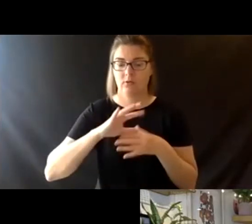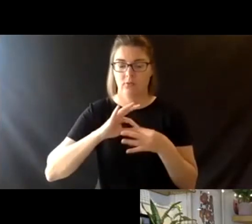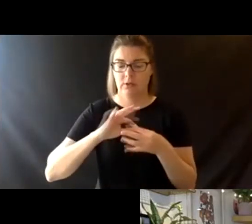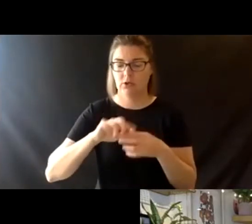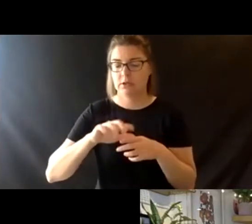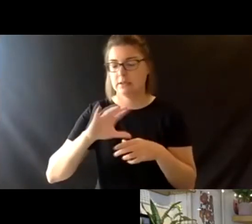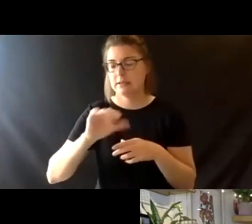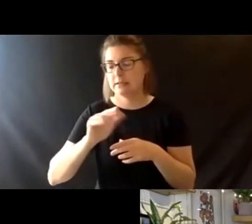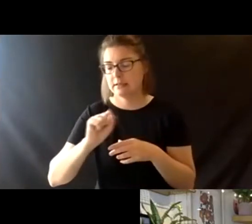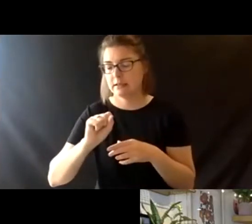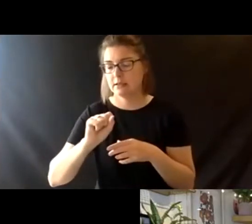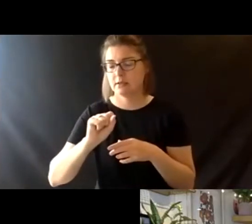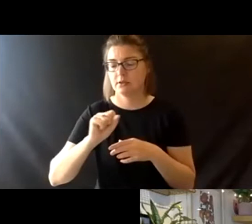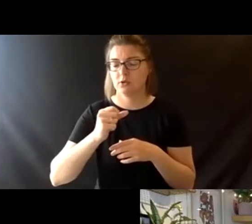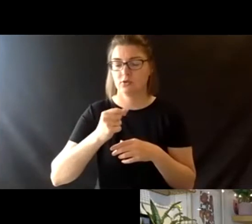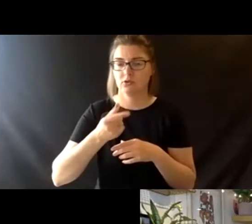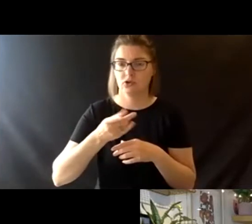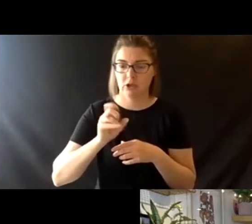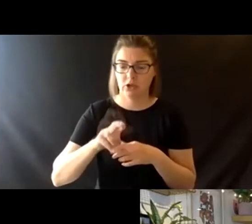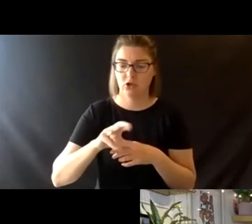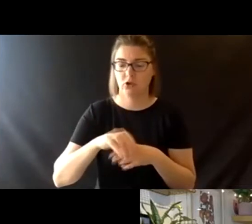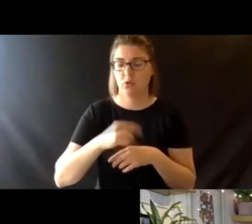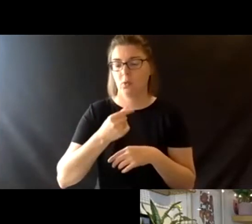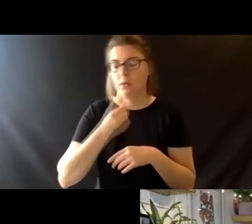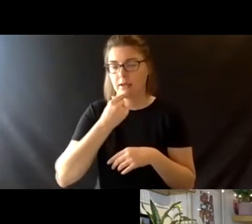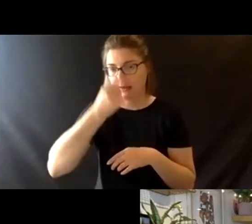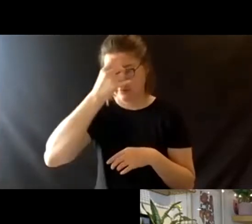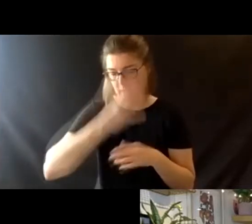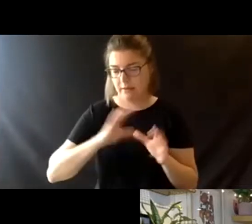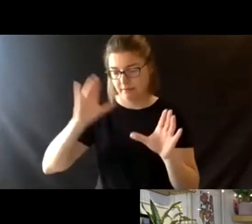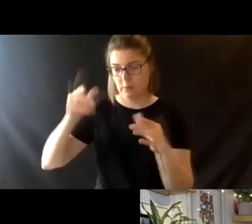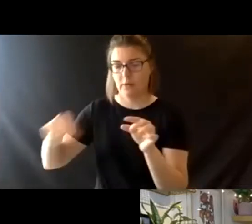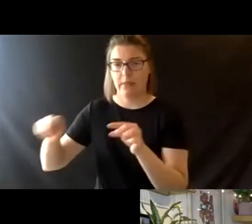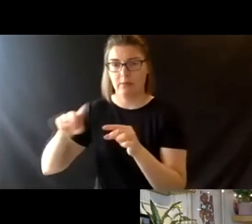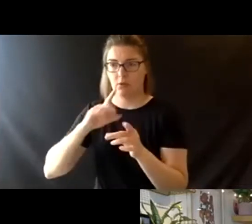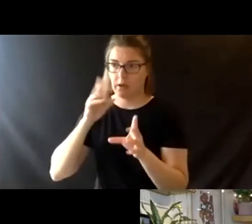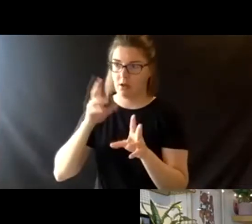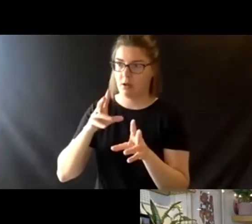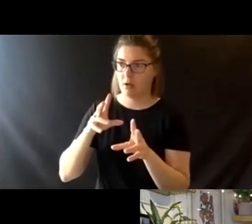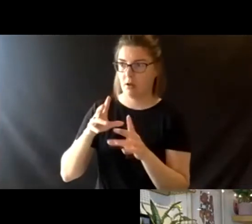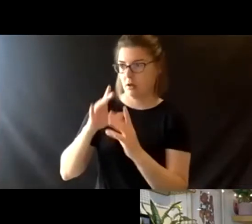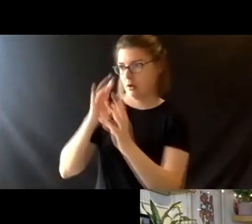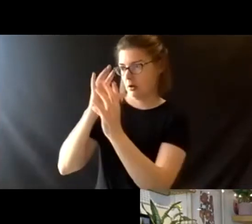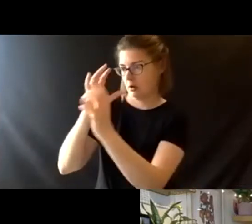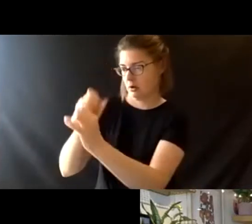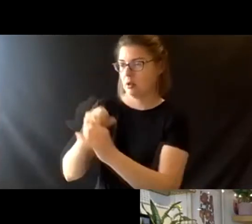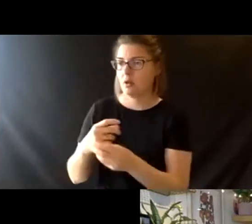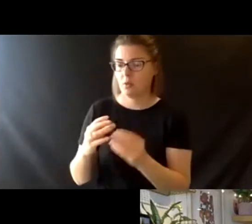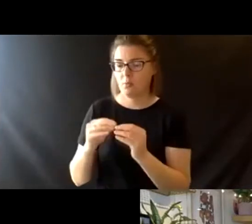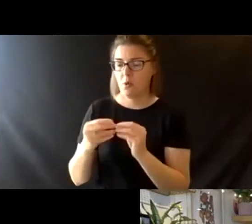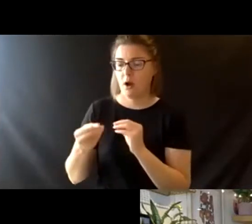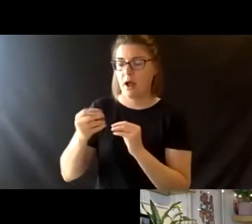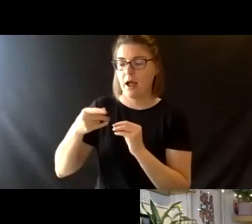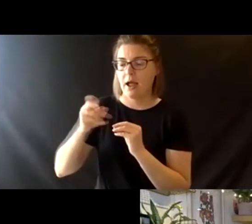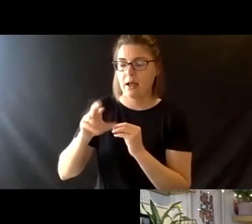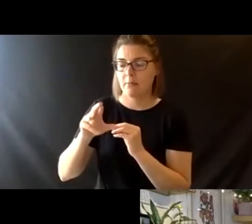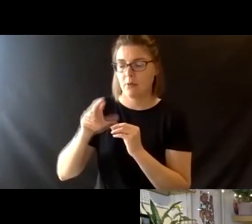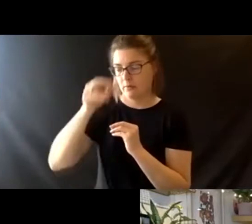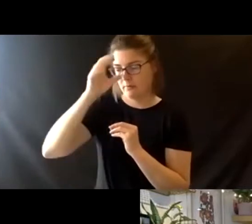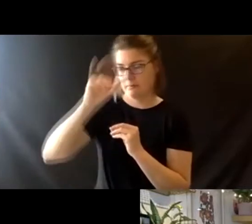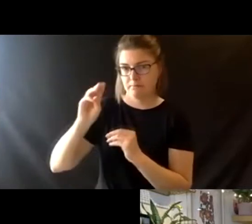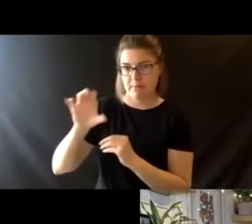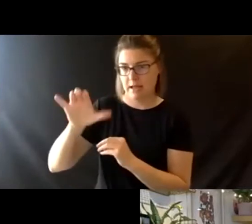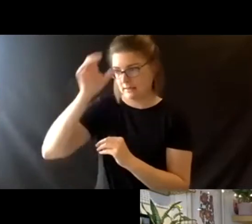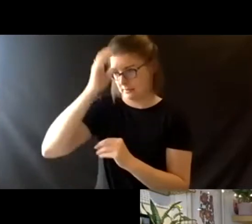more masculine gay men. And there's really this sort of idealization of the more hyper-masculine gay men in the